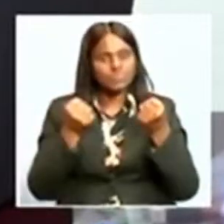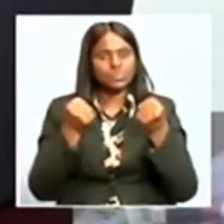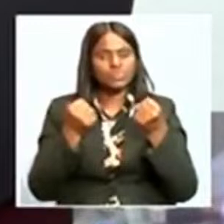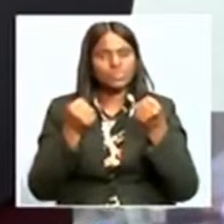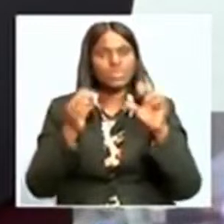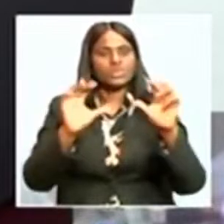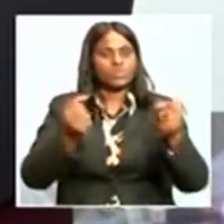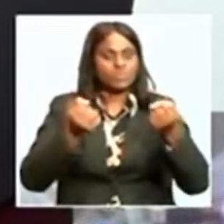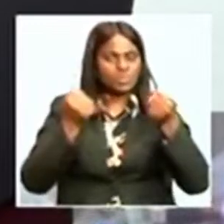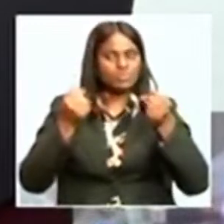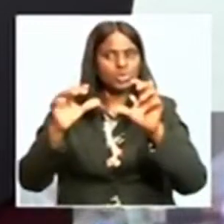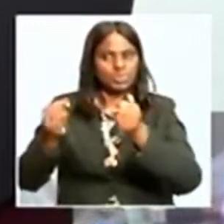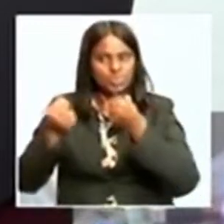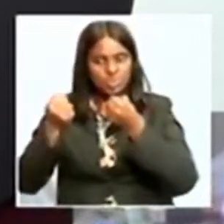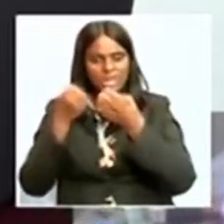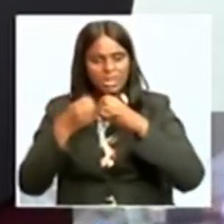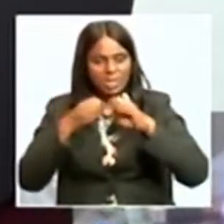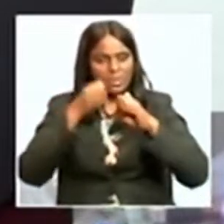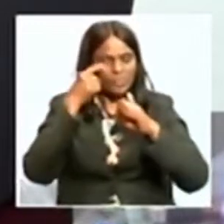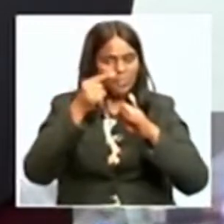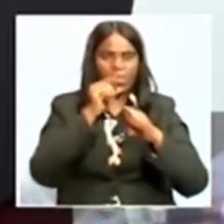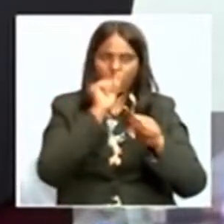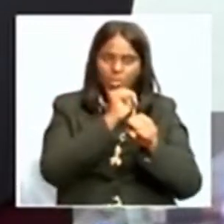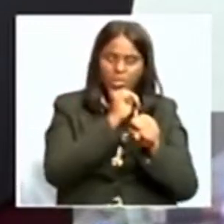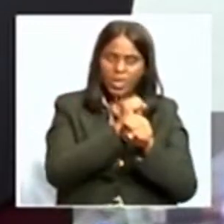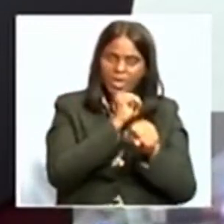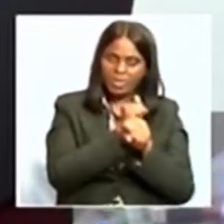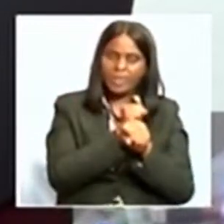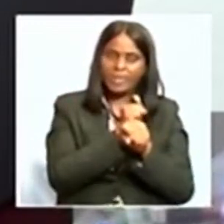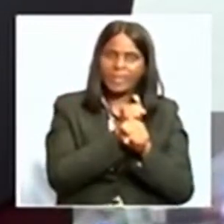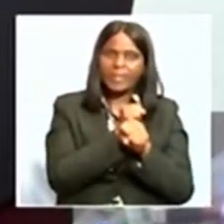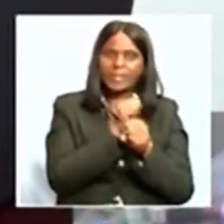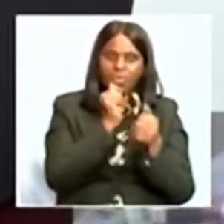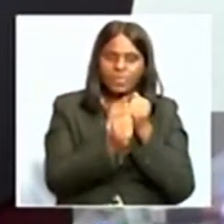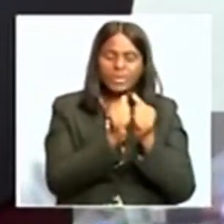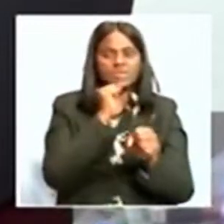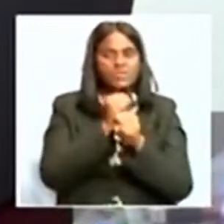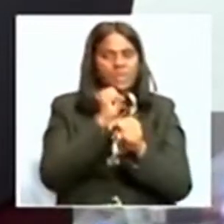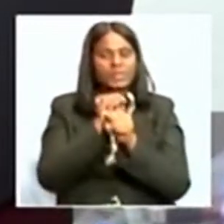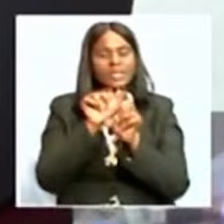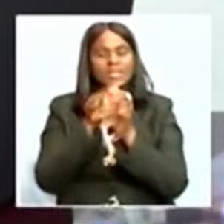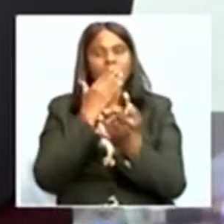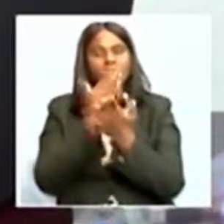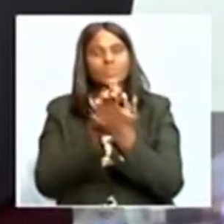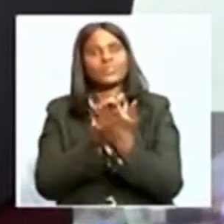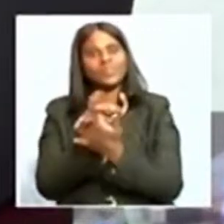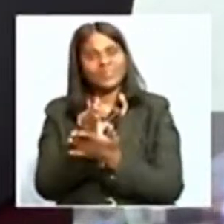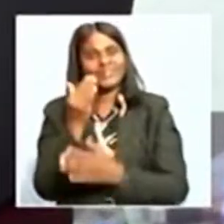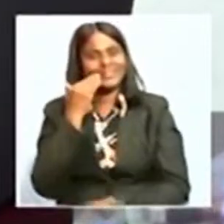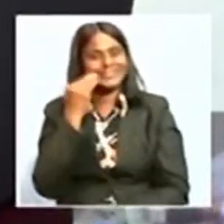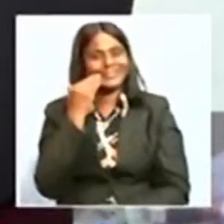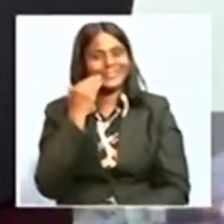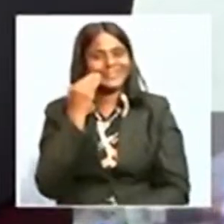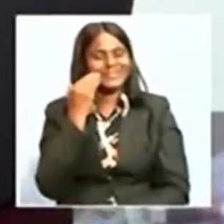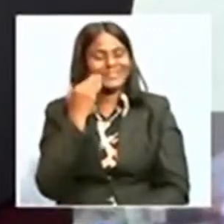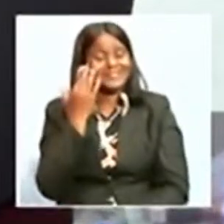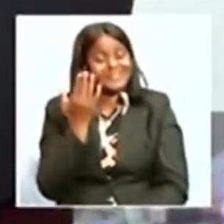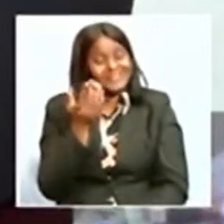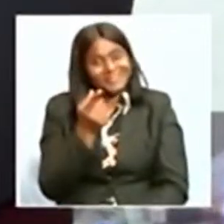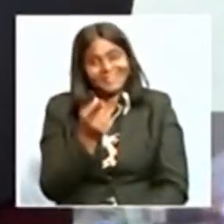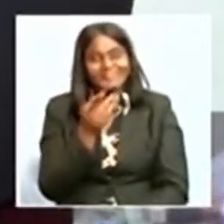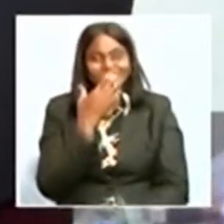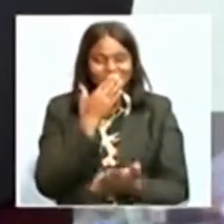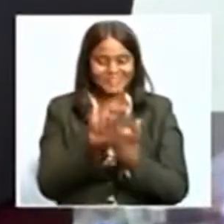being sued even for acts that are done in good faith. So good